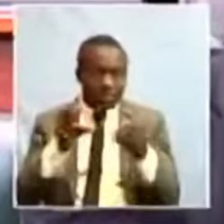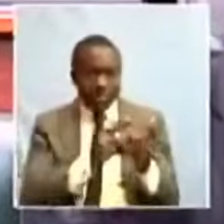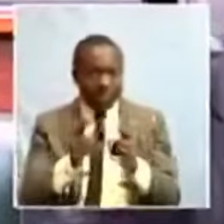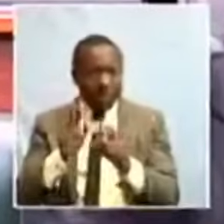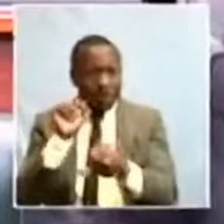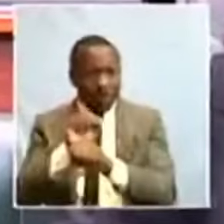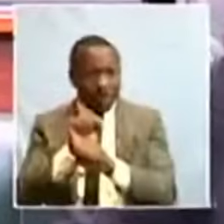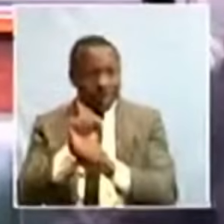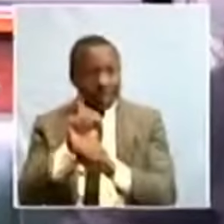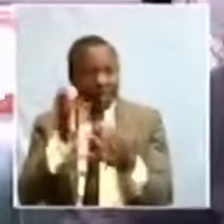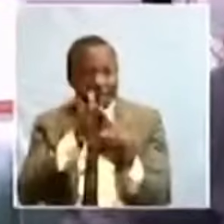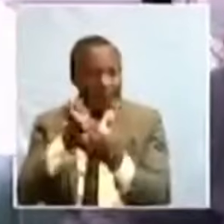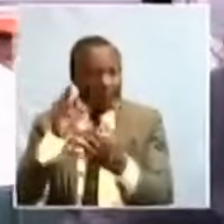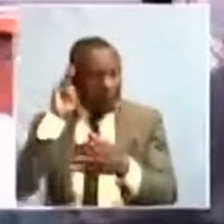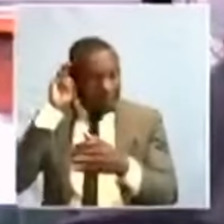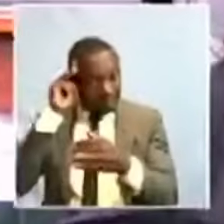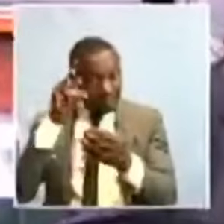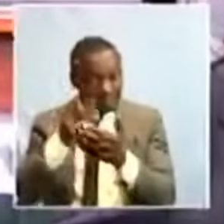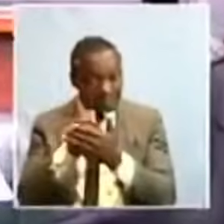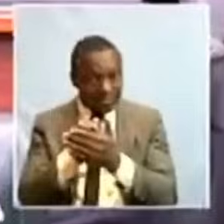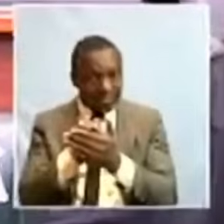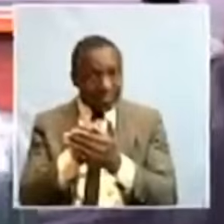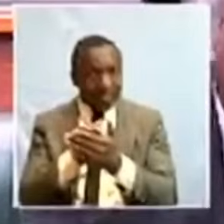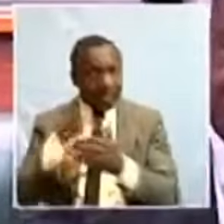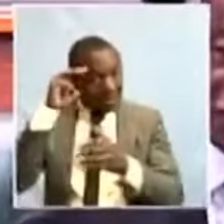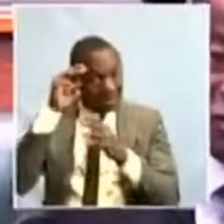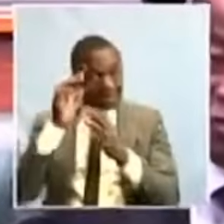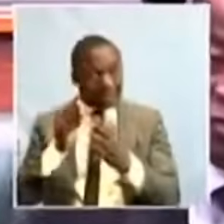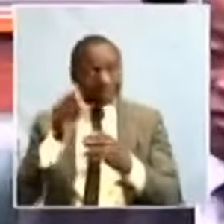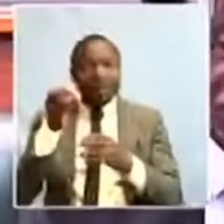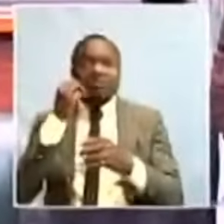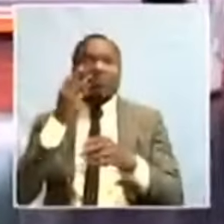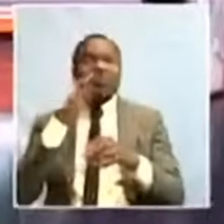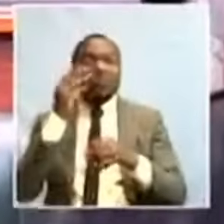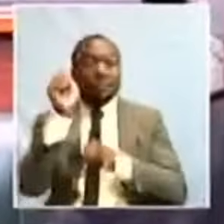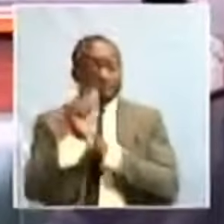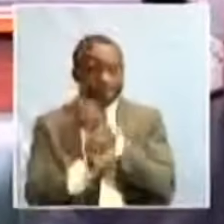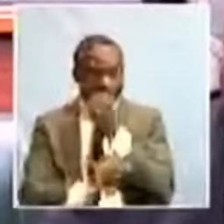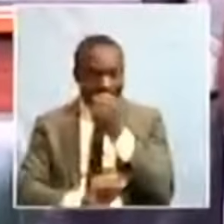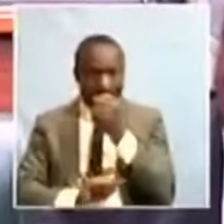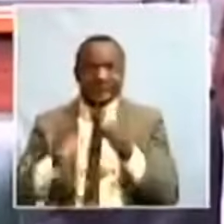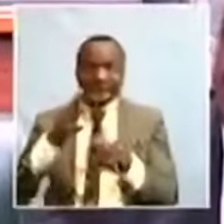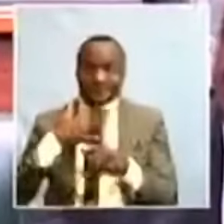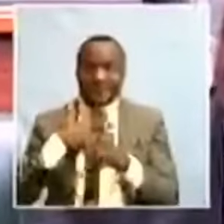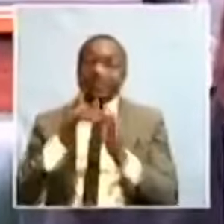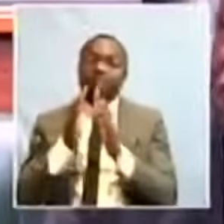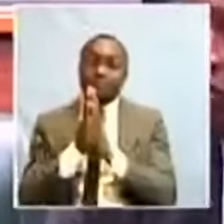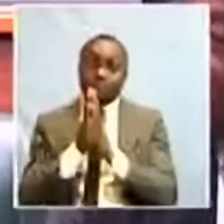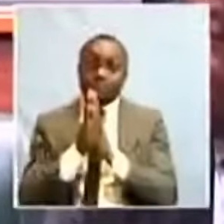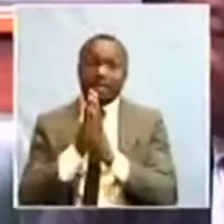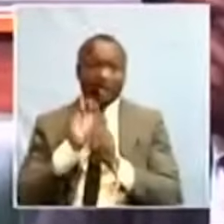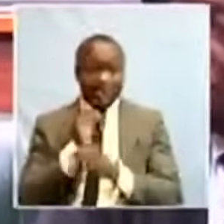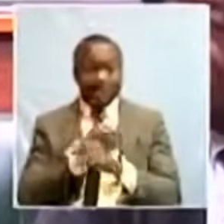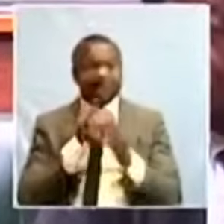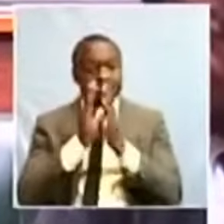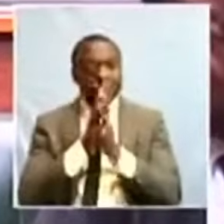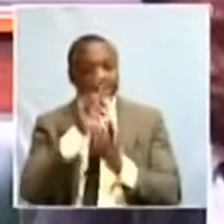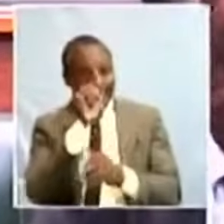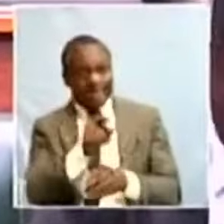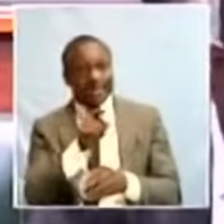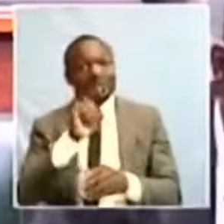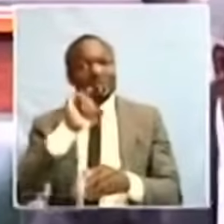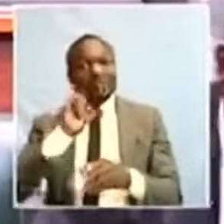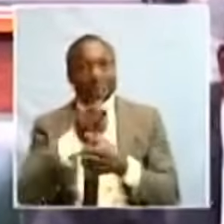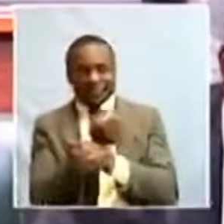Finance and the Minister of Home Affairs. It is my prayer and our prayer that that is